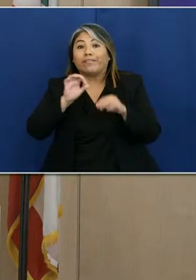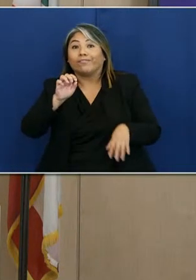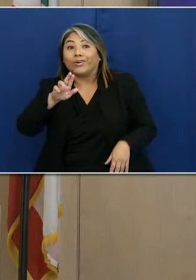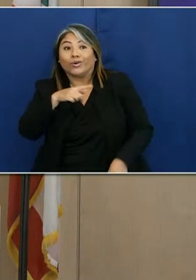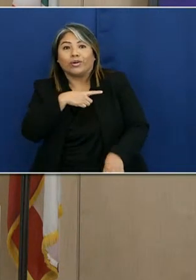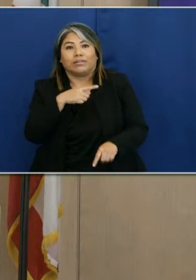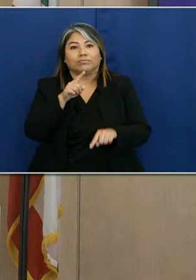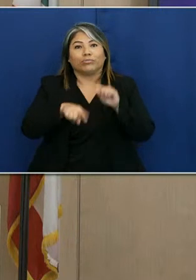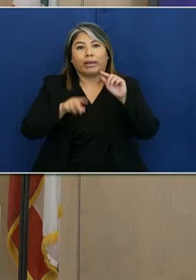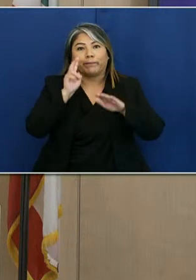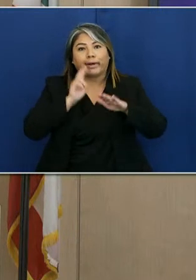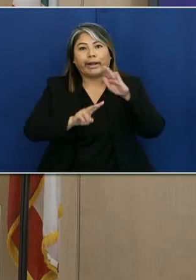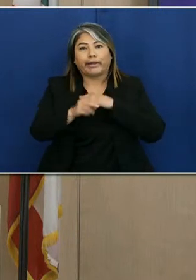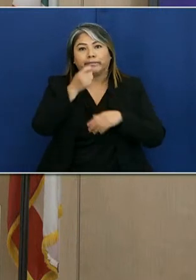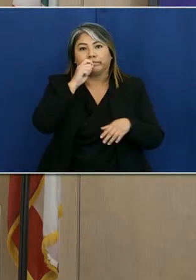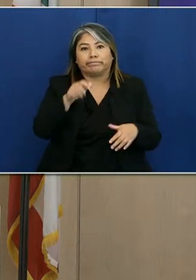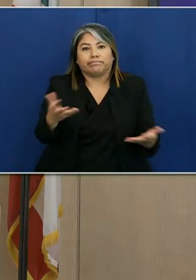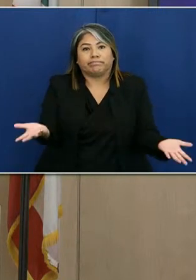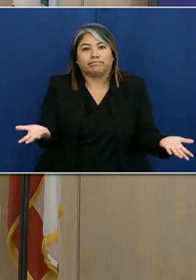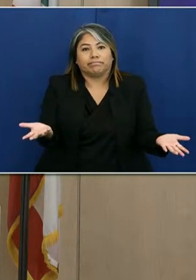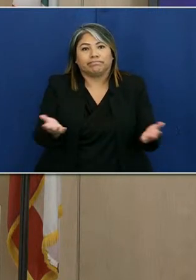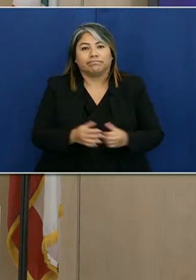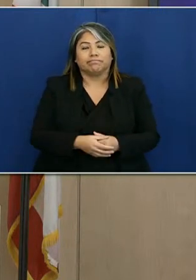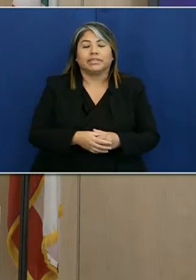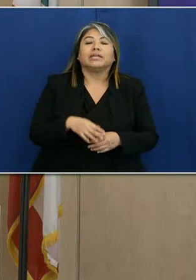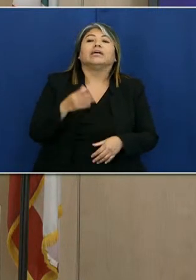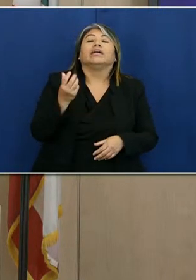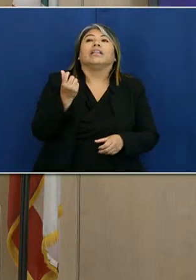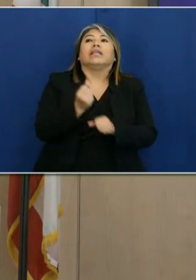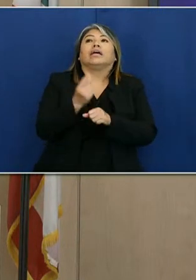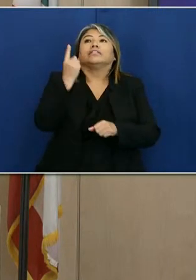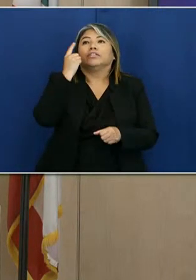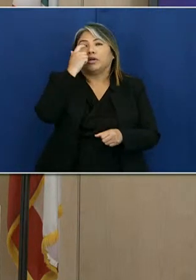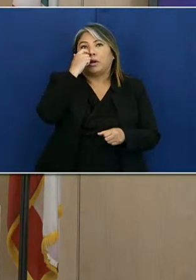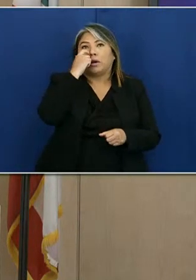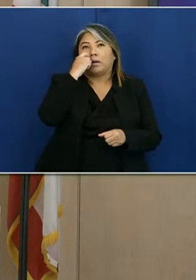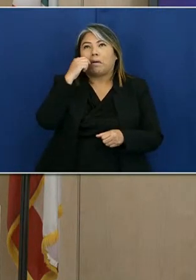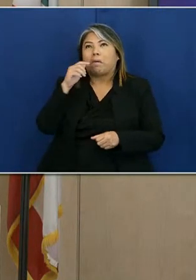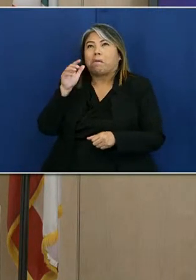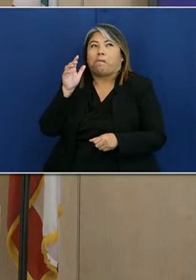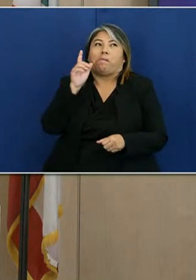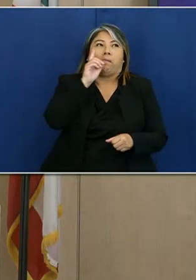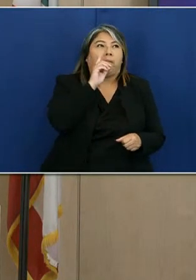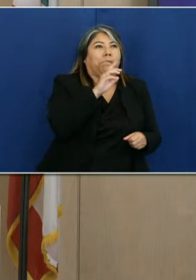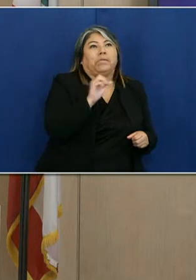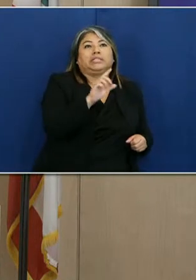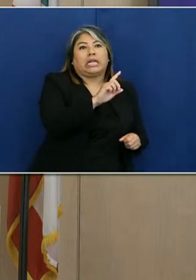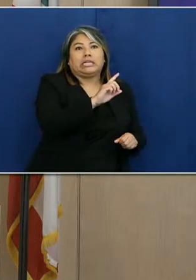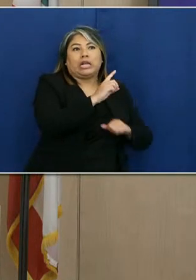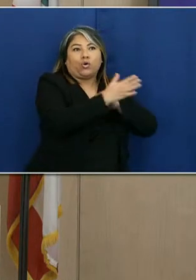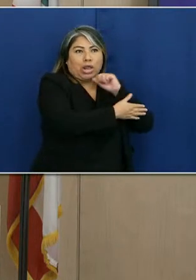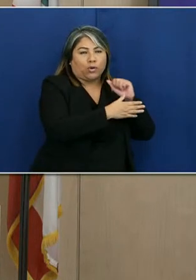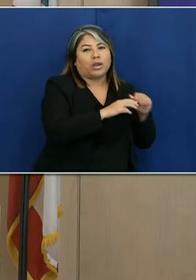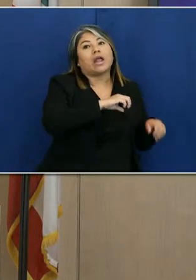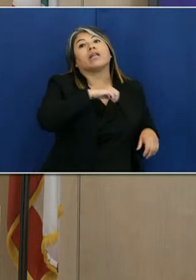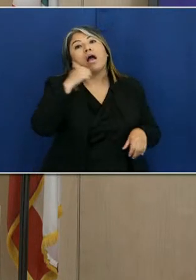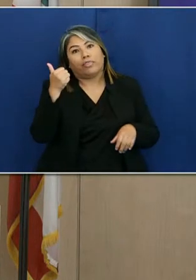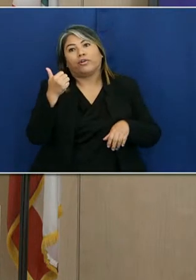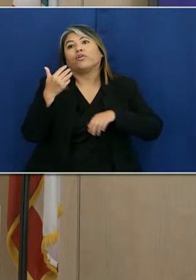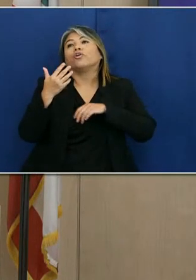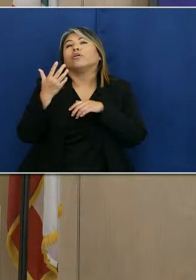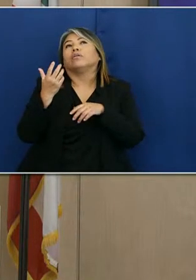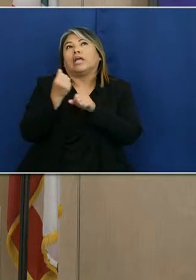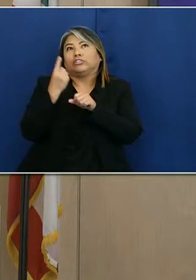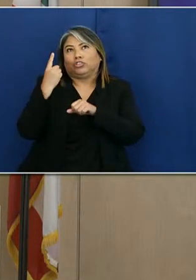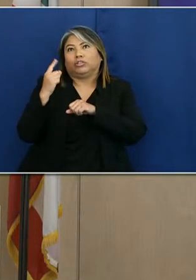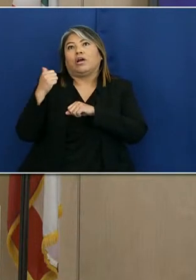that it's unpredictable. So last year, the entire county, not just the county of San Diego,